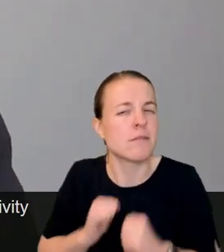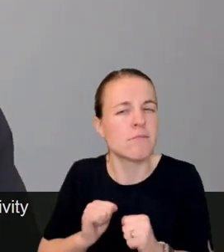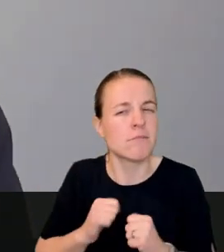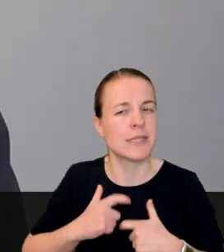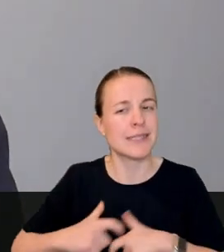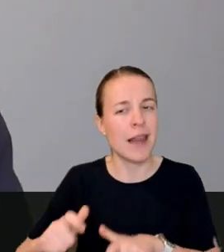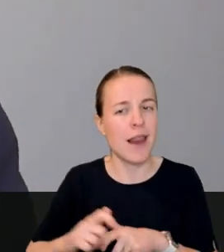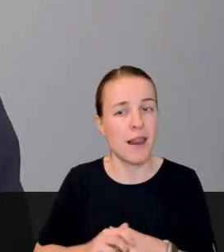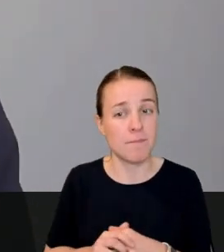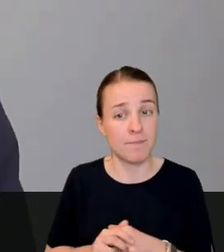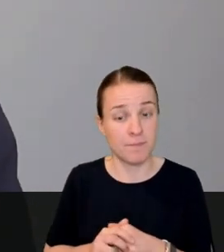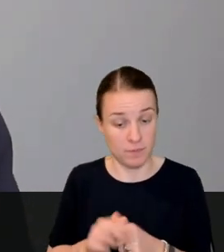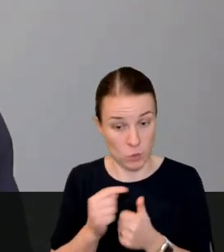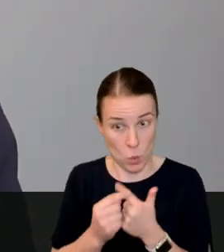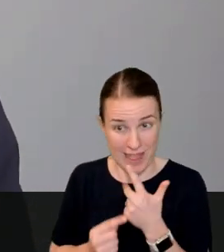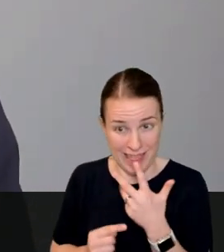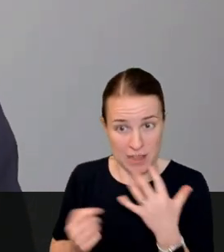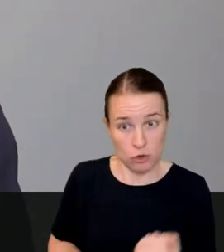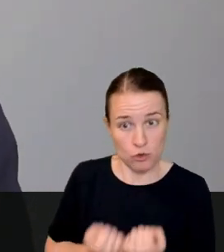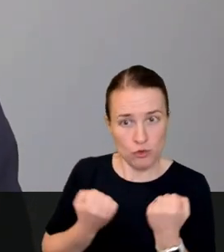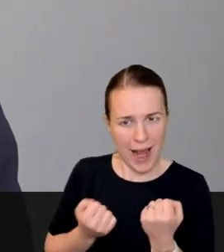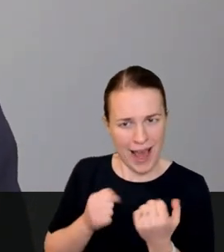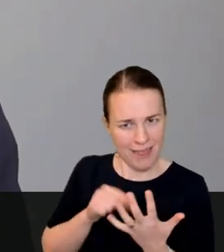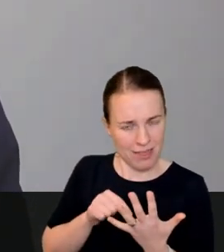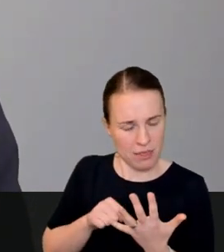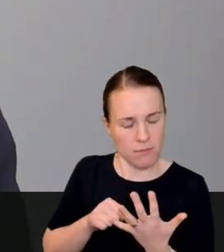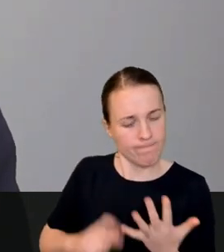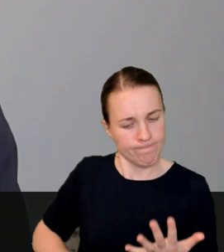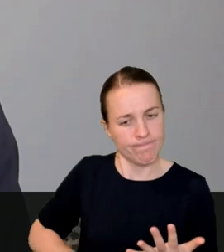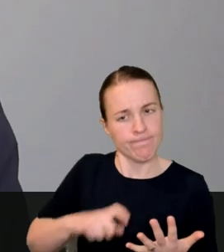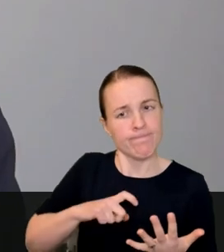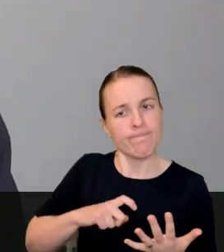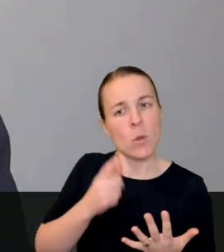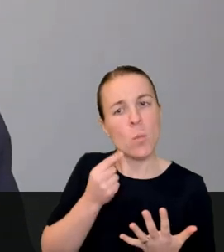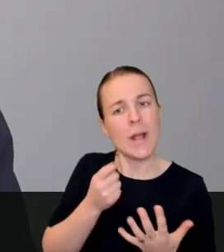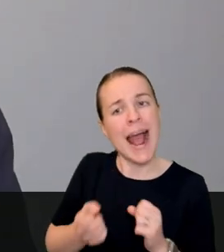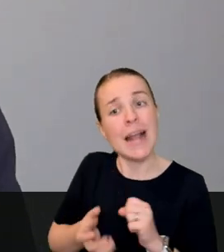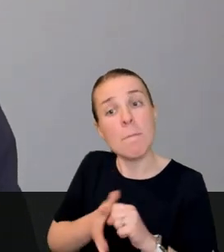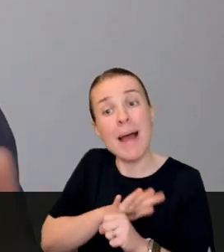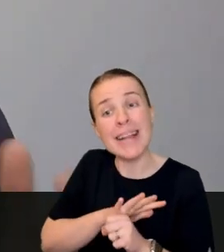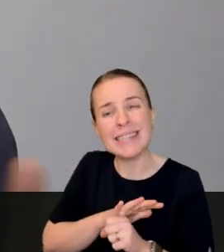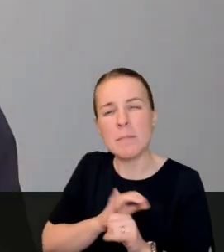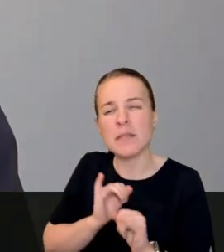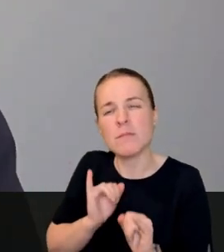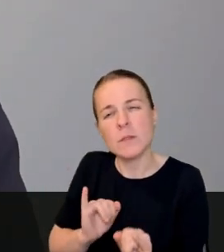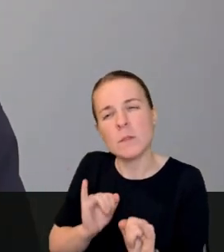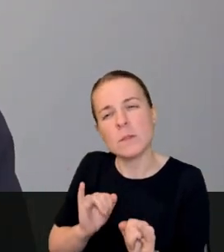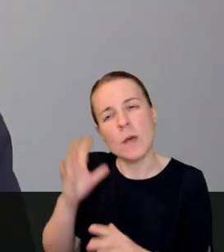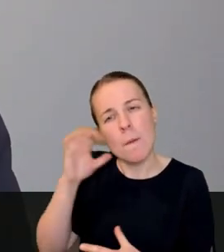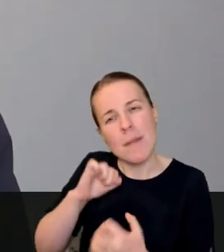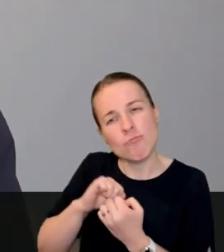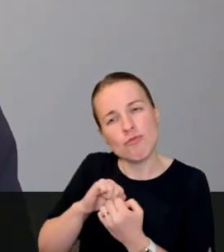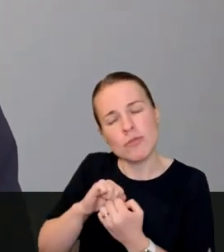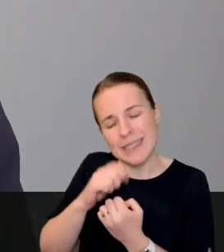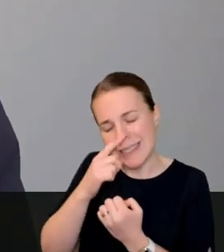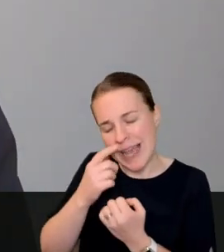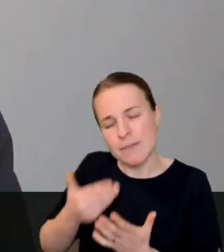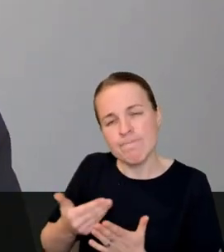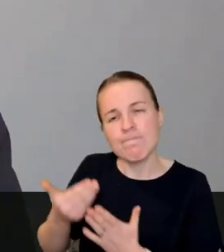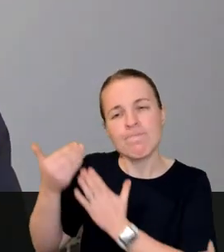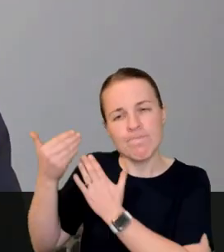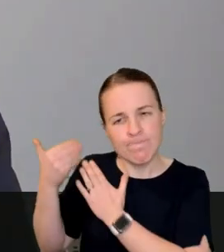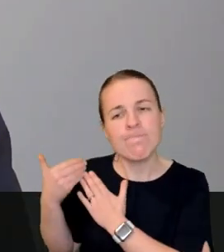confident we can put the dark days of the pandemic behind us and build a better and brighter